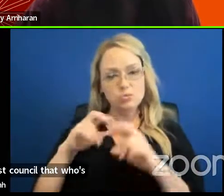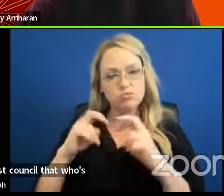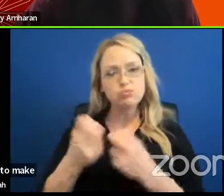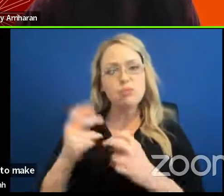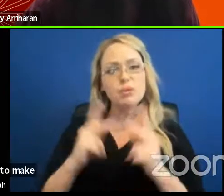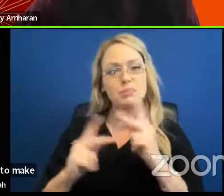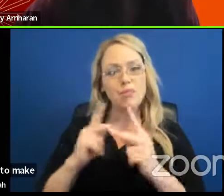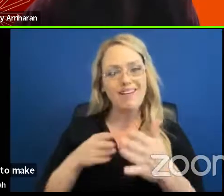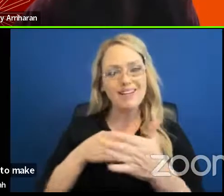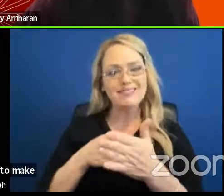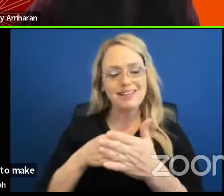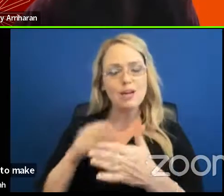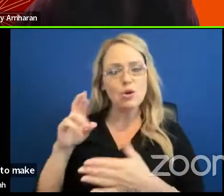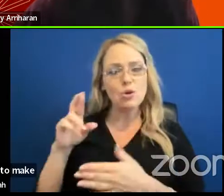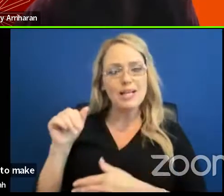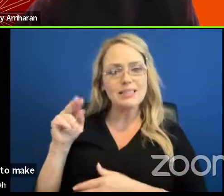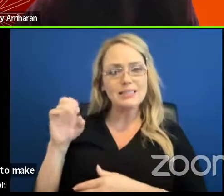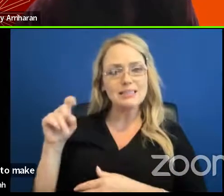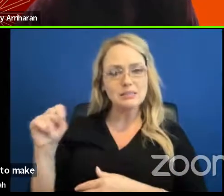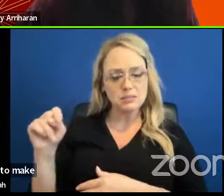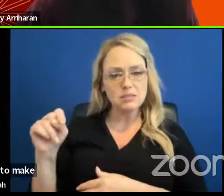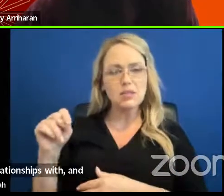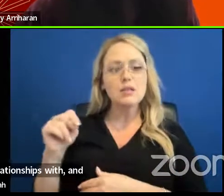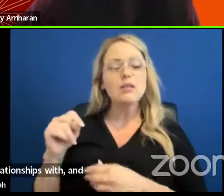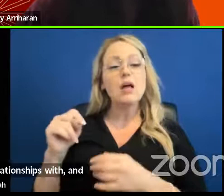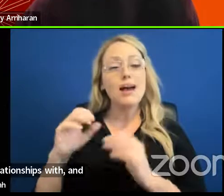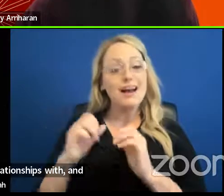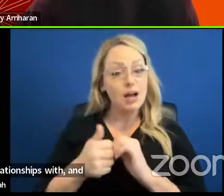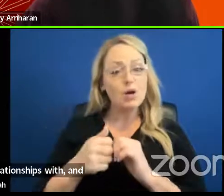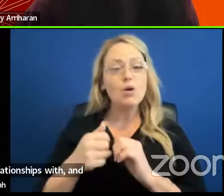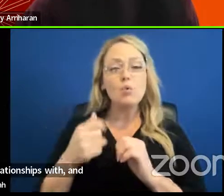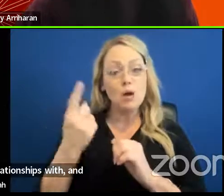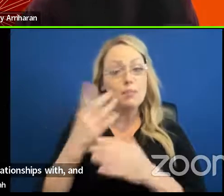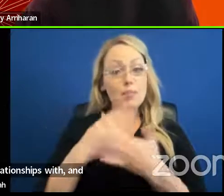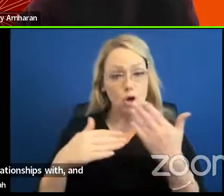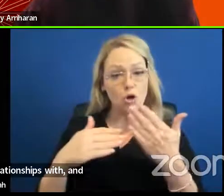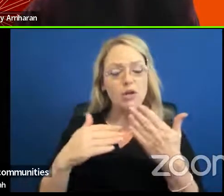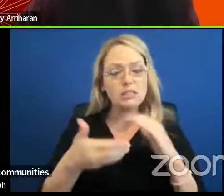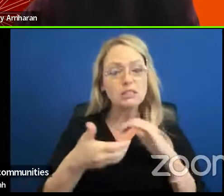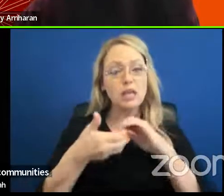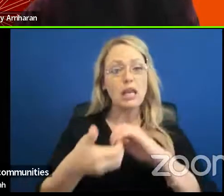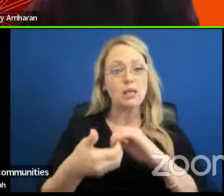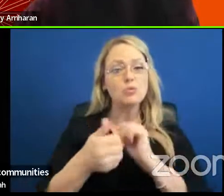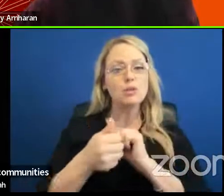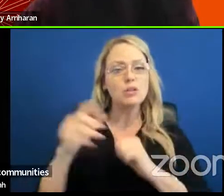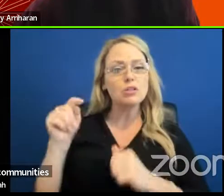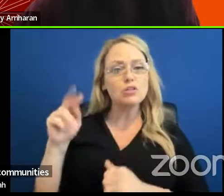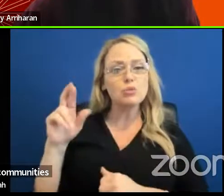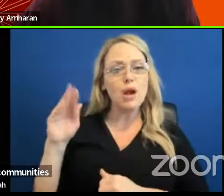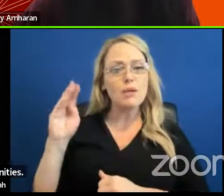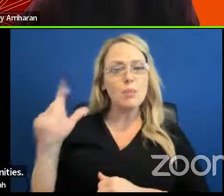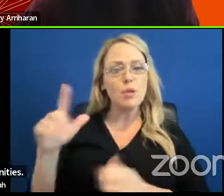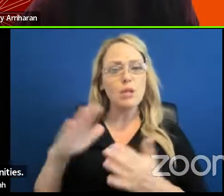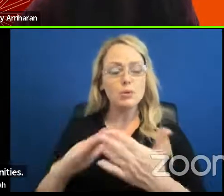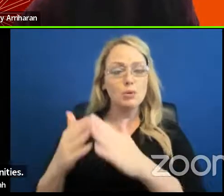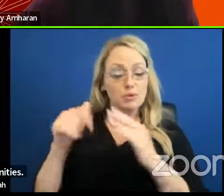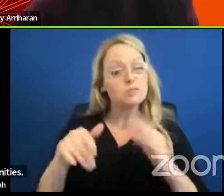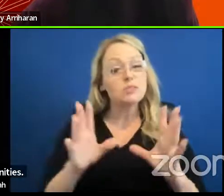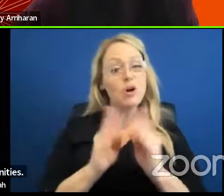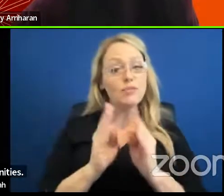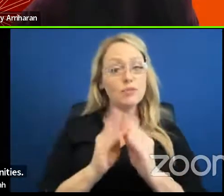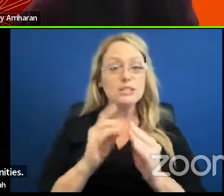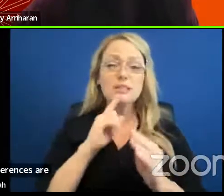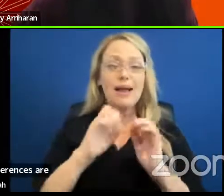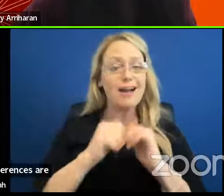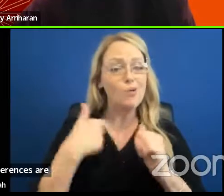relationships with and connections with tribal communities. And, you know, this conference is how we're trying